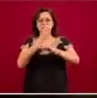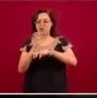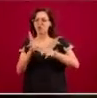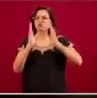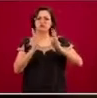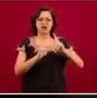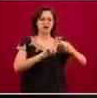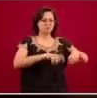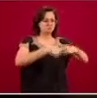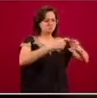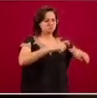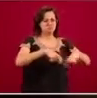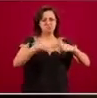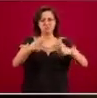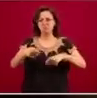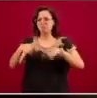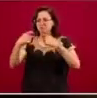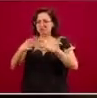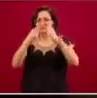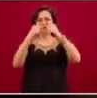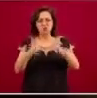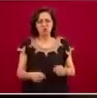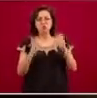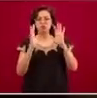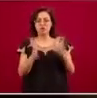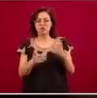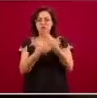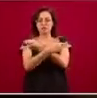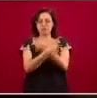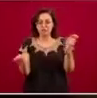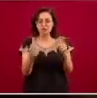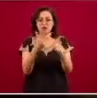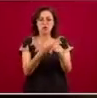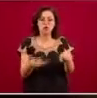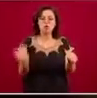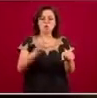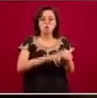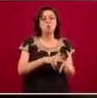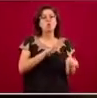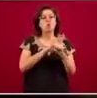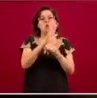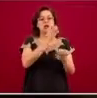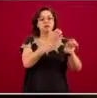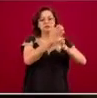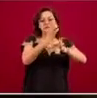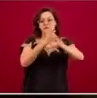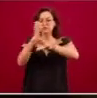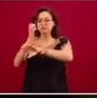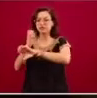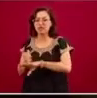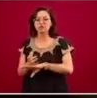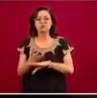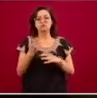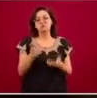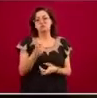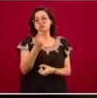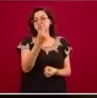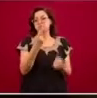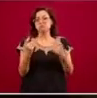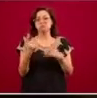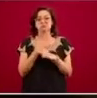have been all distributed and delivered. Do you have the detail of which supplies have been delivered to which